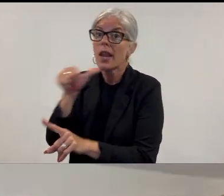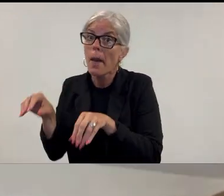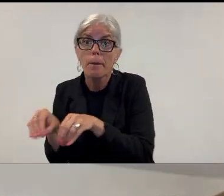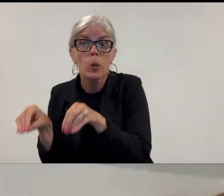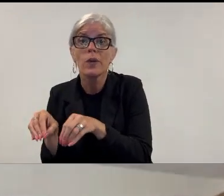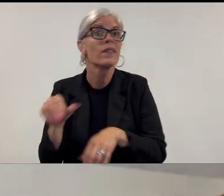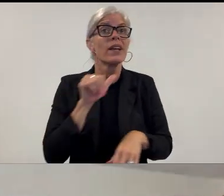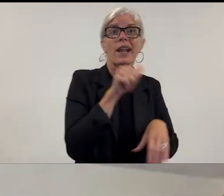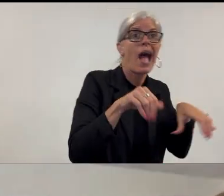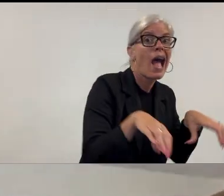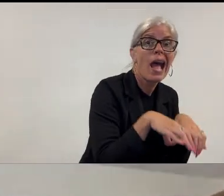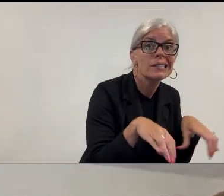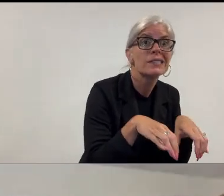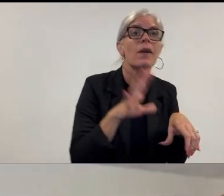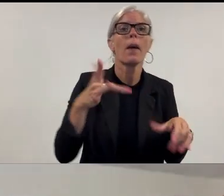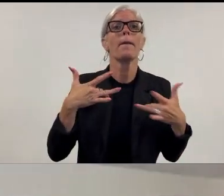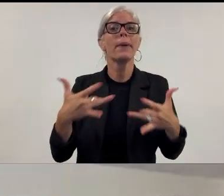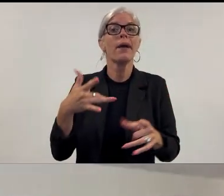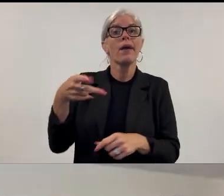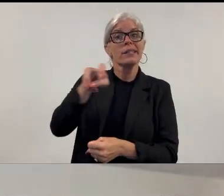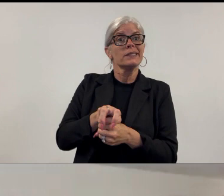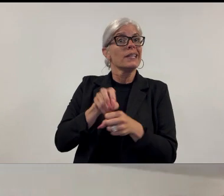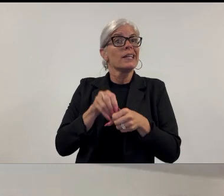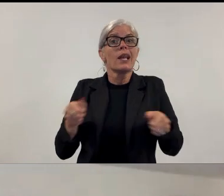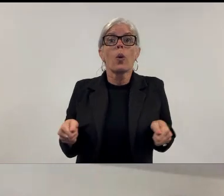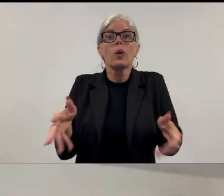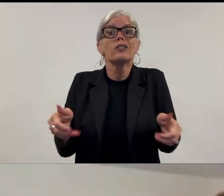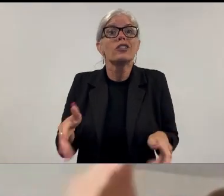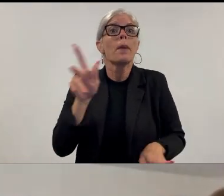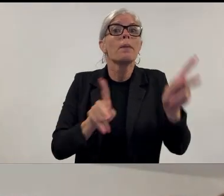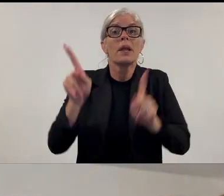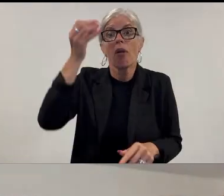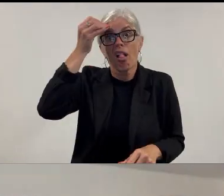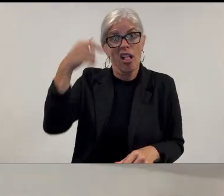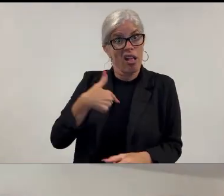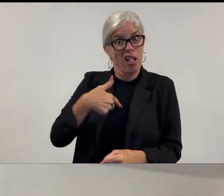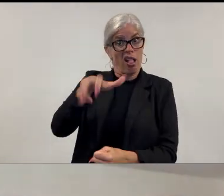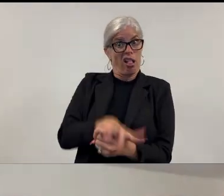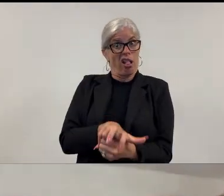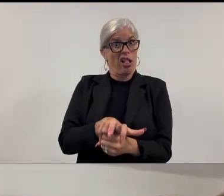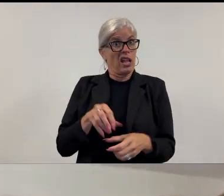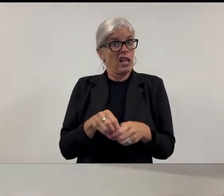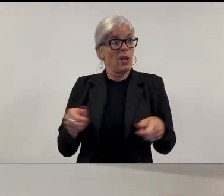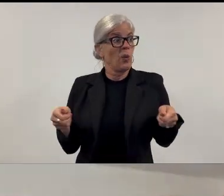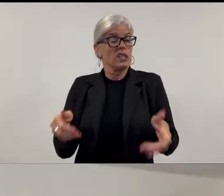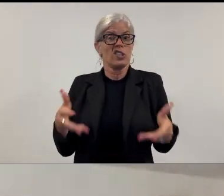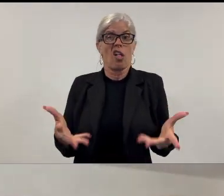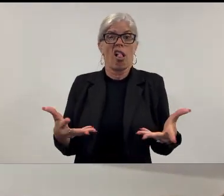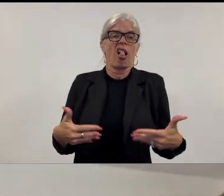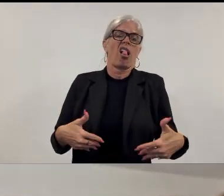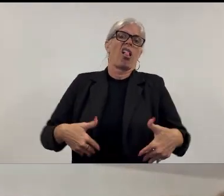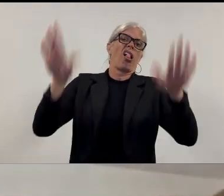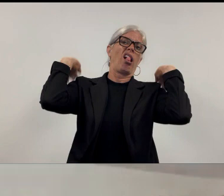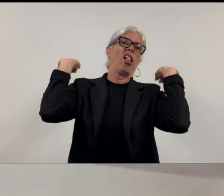inactivity induced by you being in a chair and saying, hey, yeah, I'm sitting in a chair, and then you drop down, and that's when